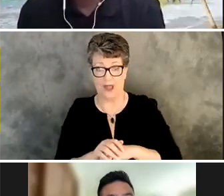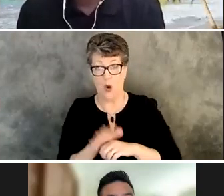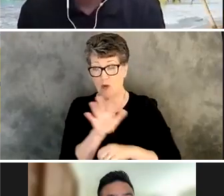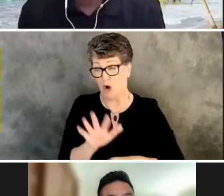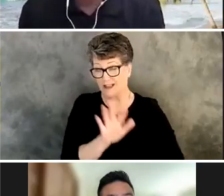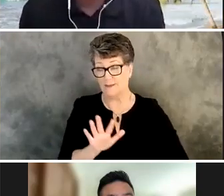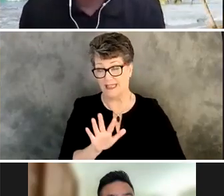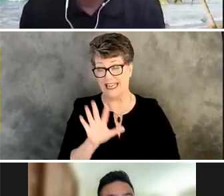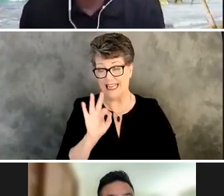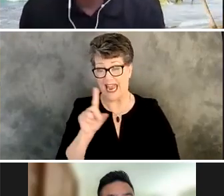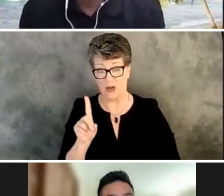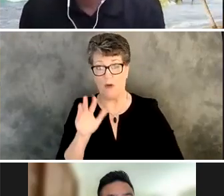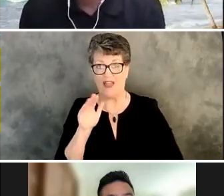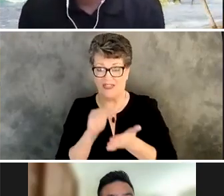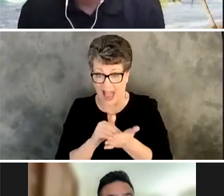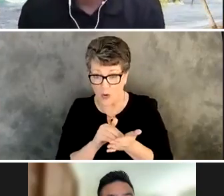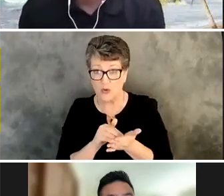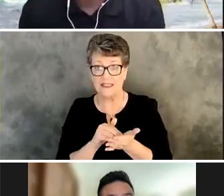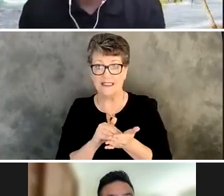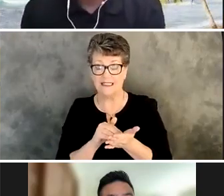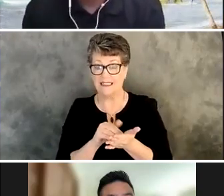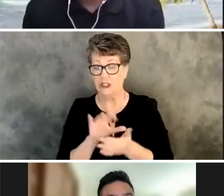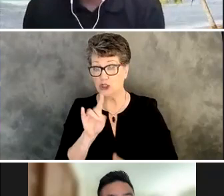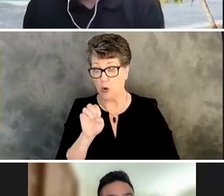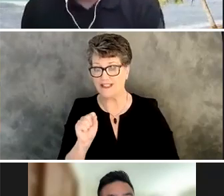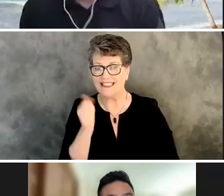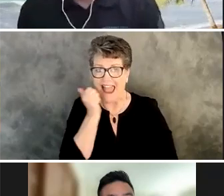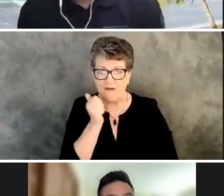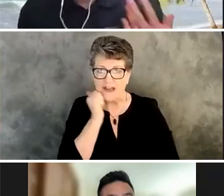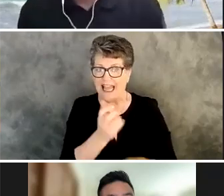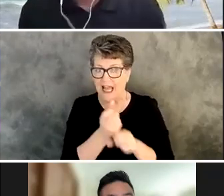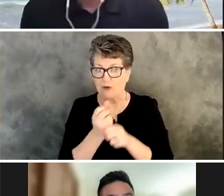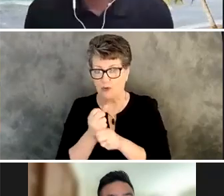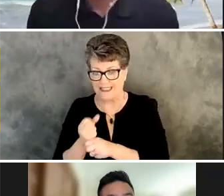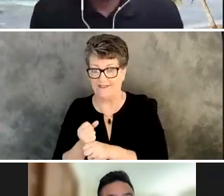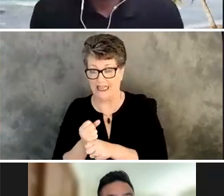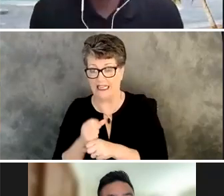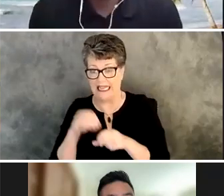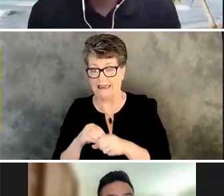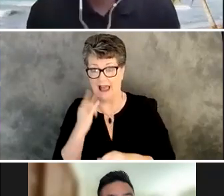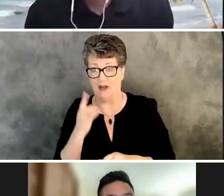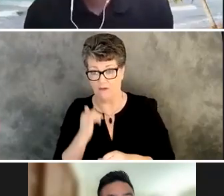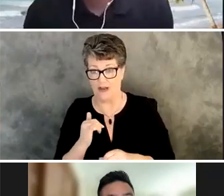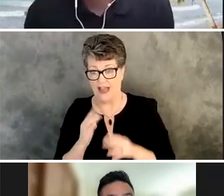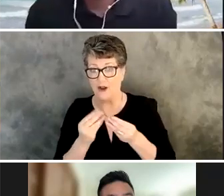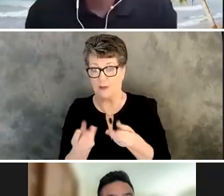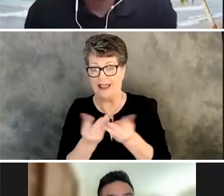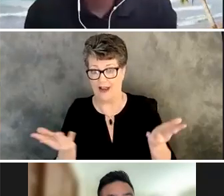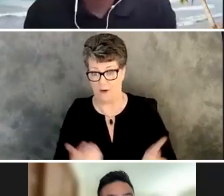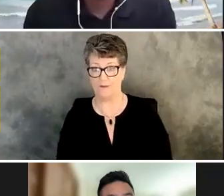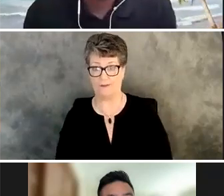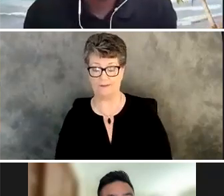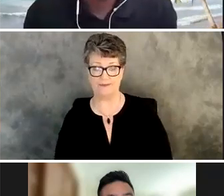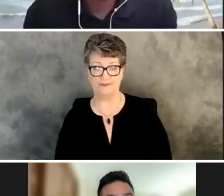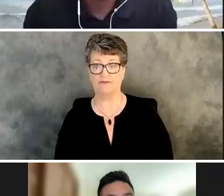getting 91,000 doses per day given in the state of California. Next slide,